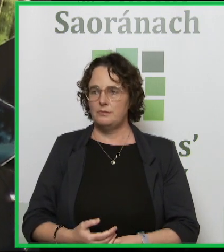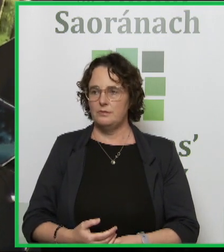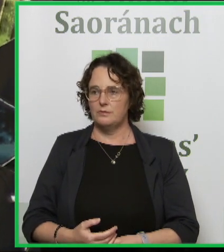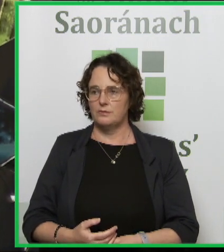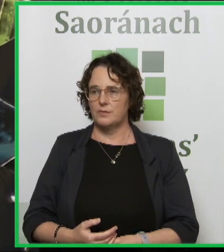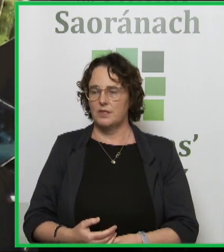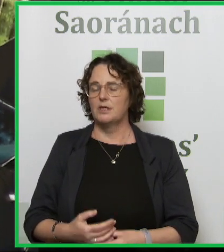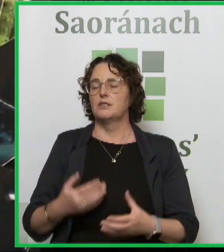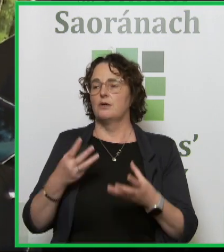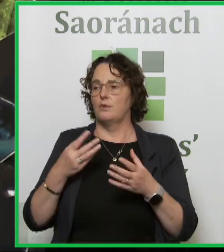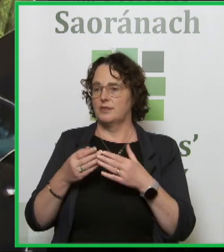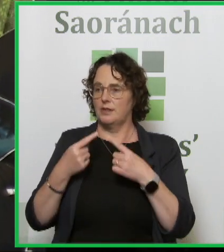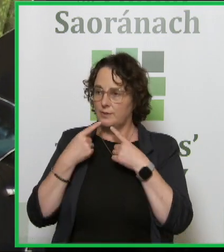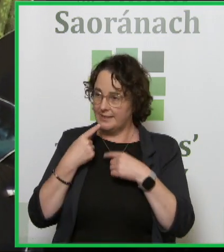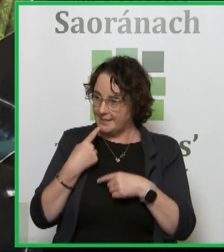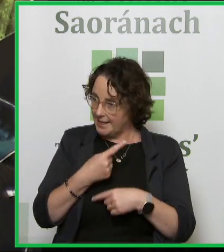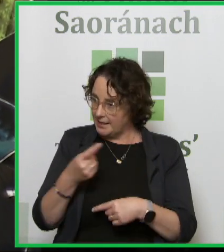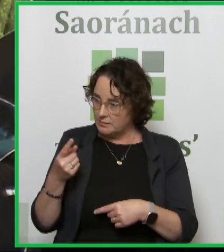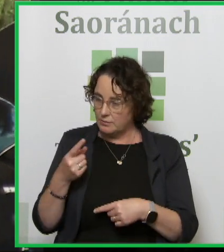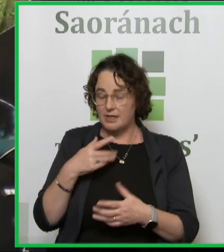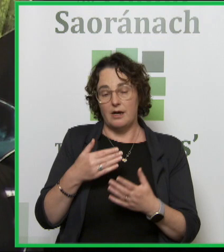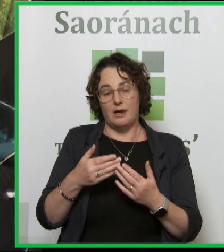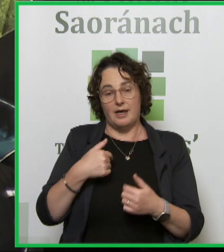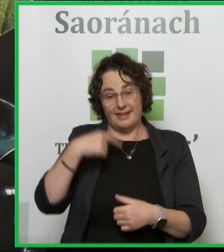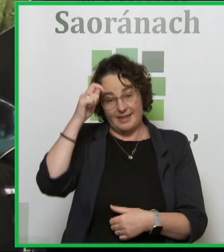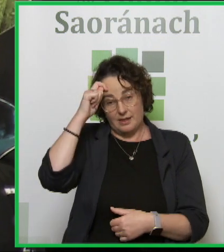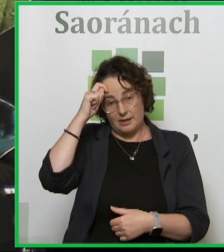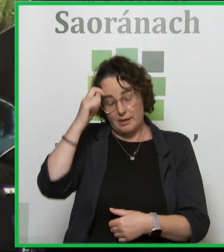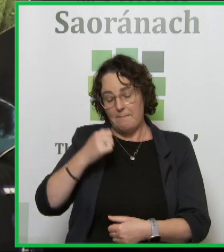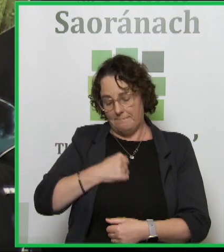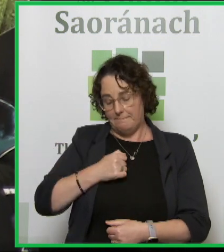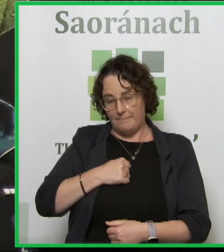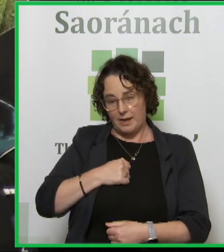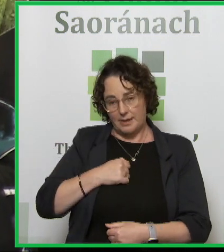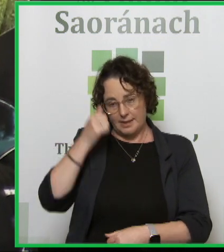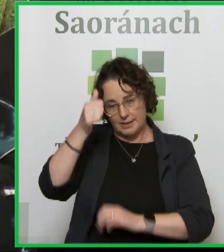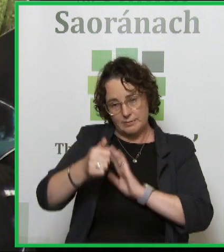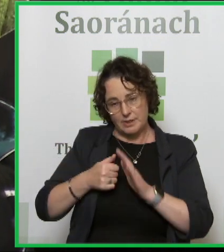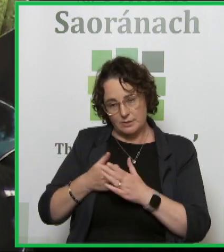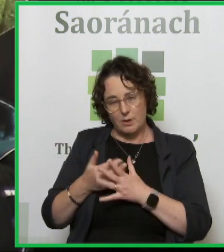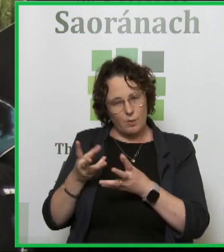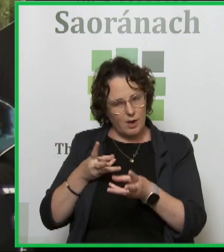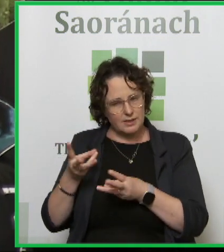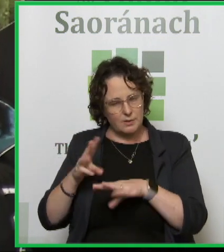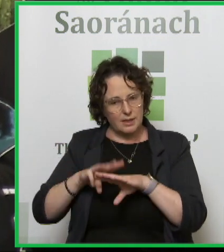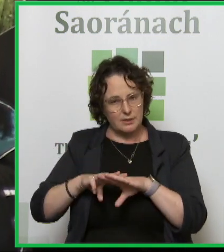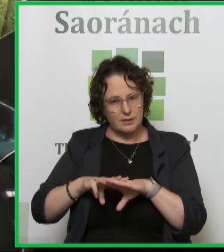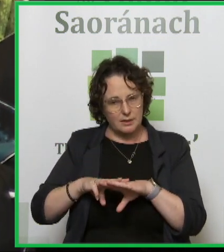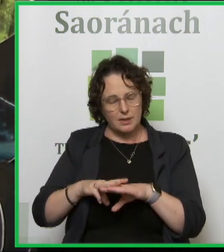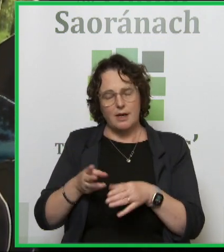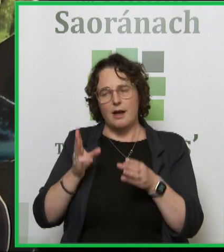what I would say to you, what I think in my experience works. So first of all, the powerful